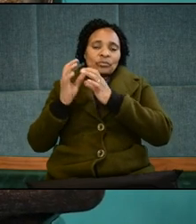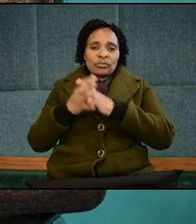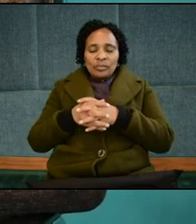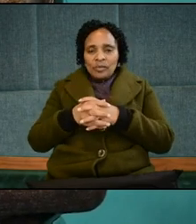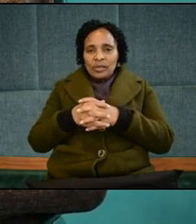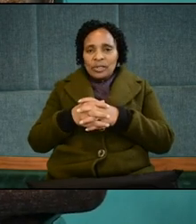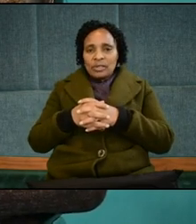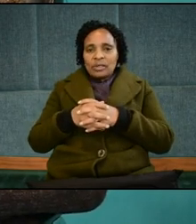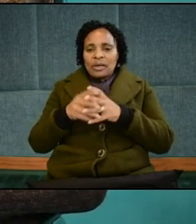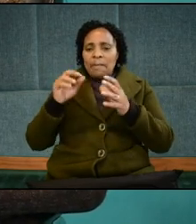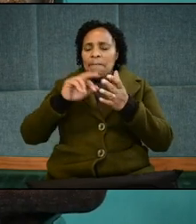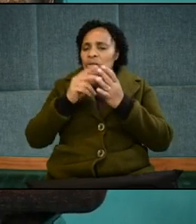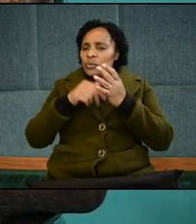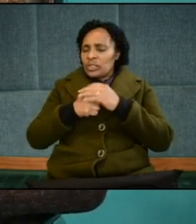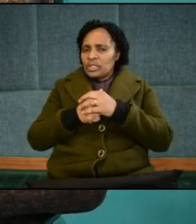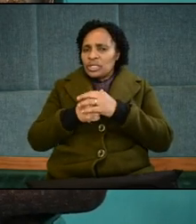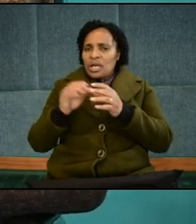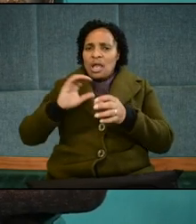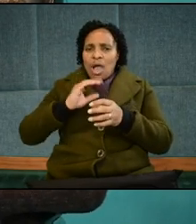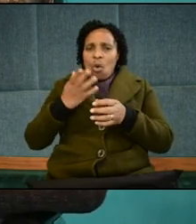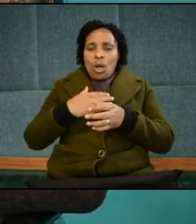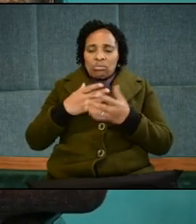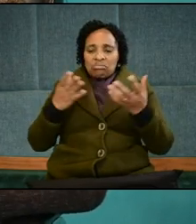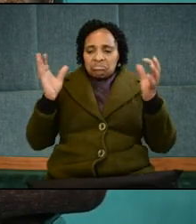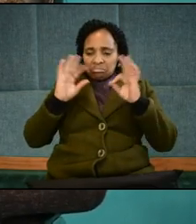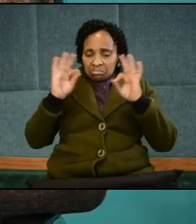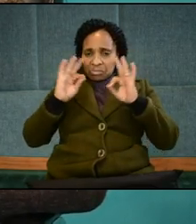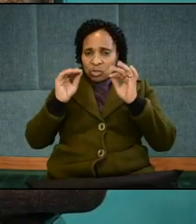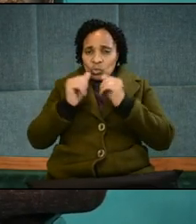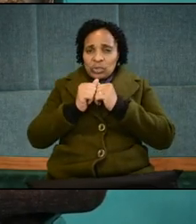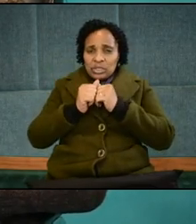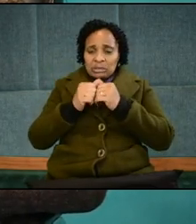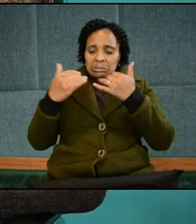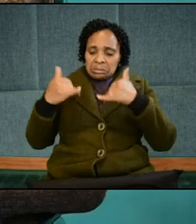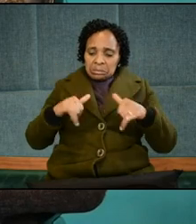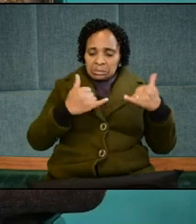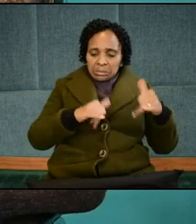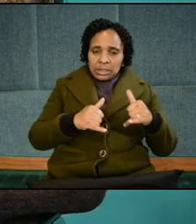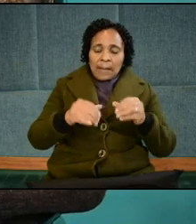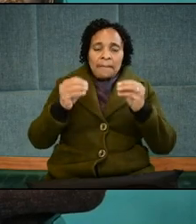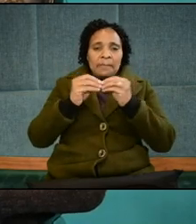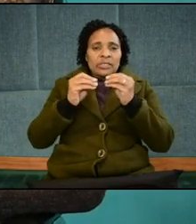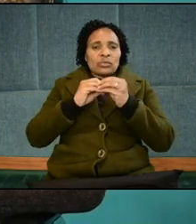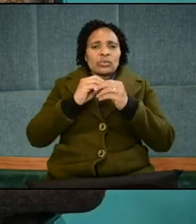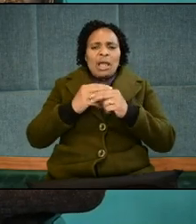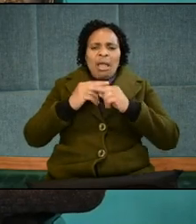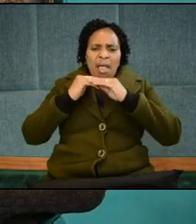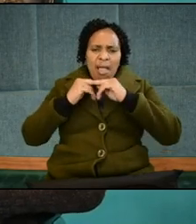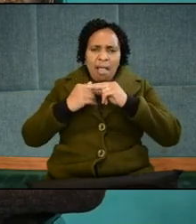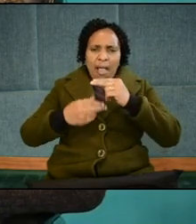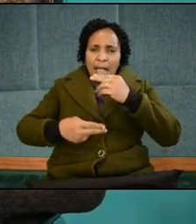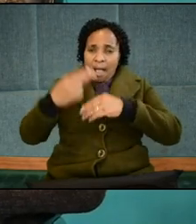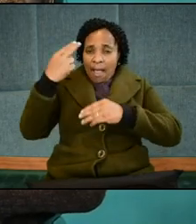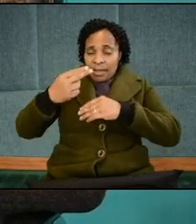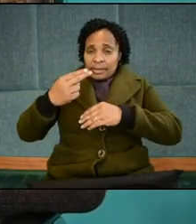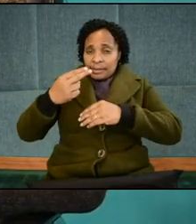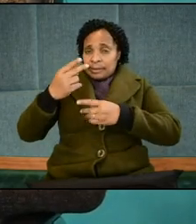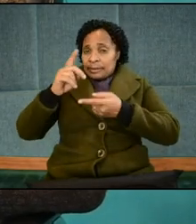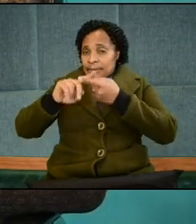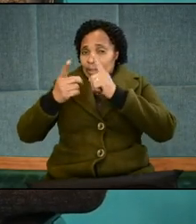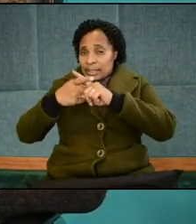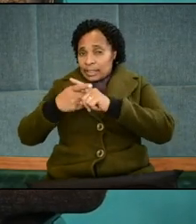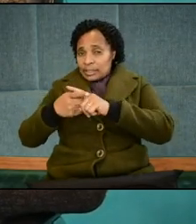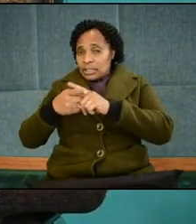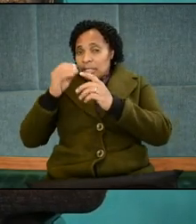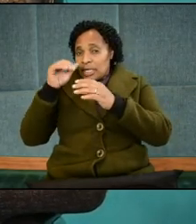quote. This means that our amusement and entertainment should meet the highest standards of Christian taste and beauty.